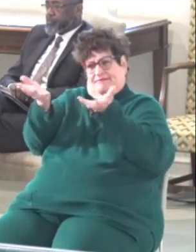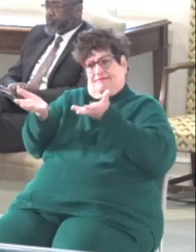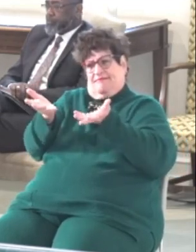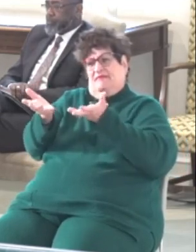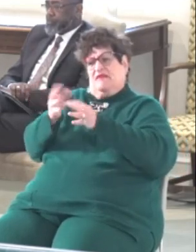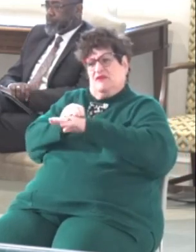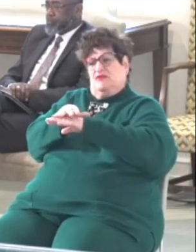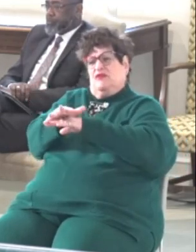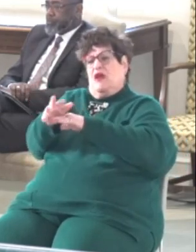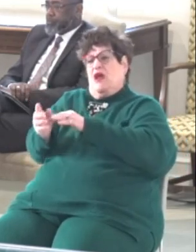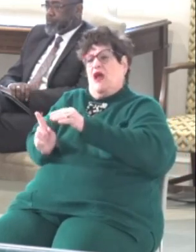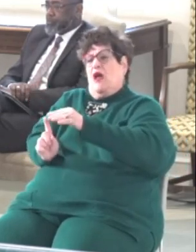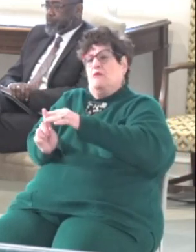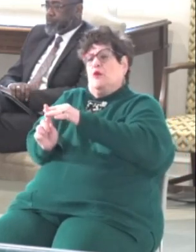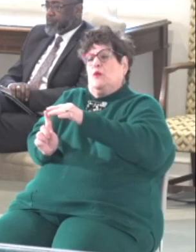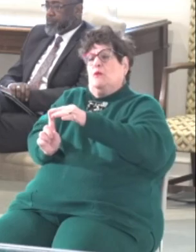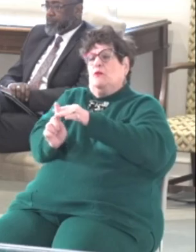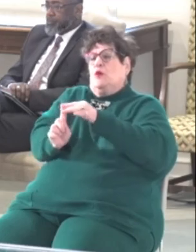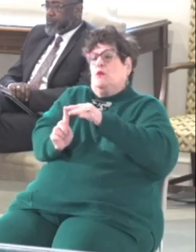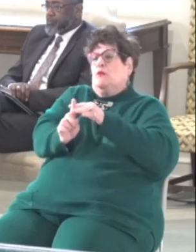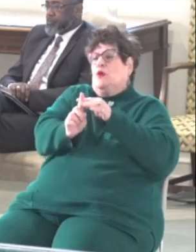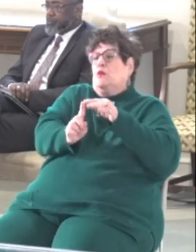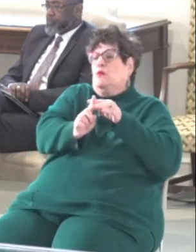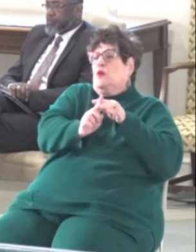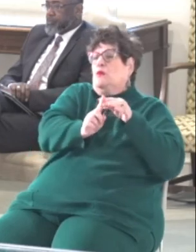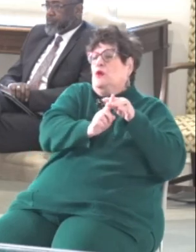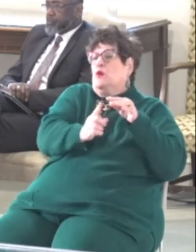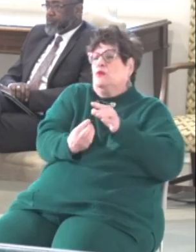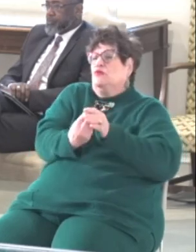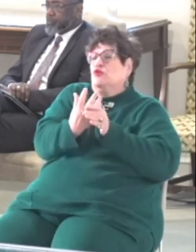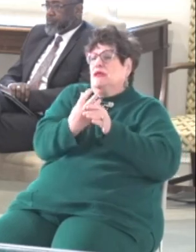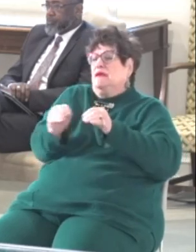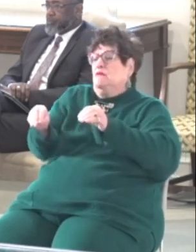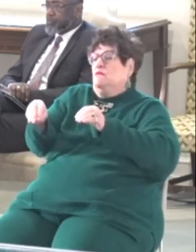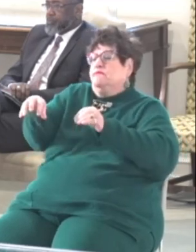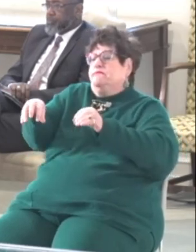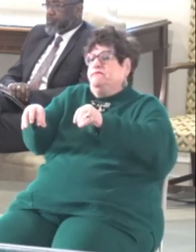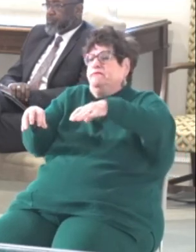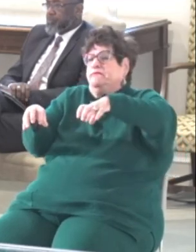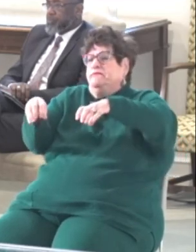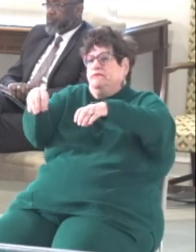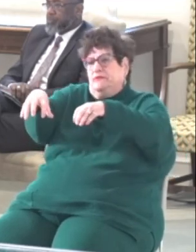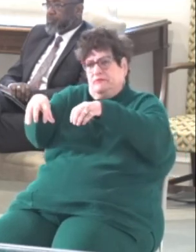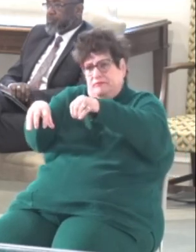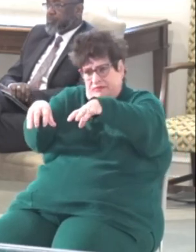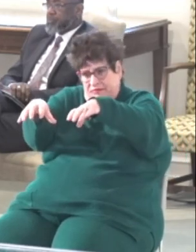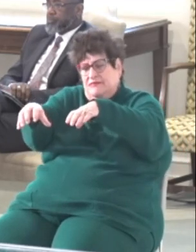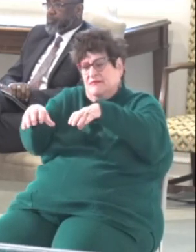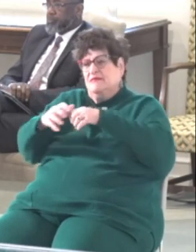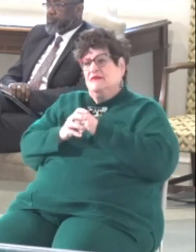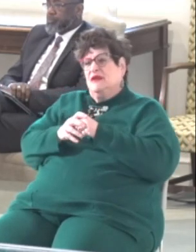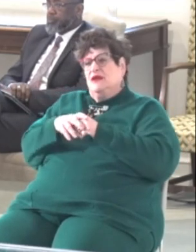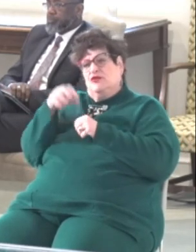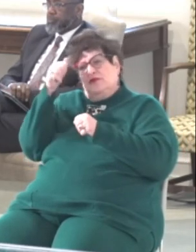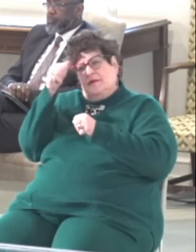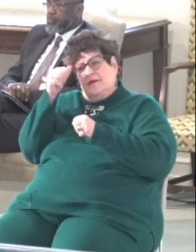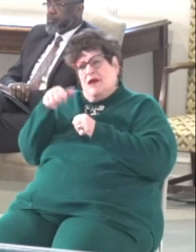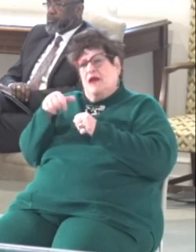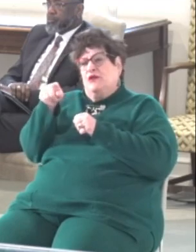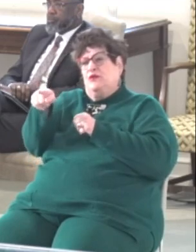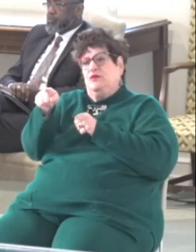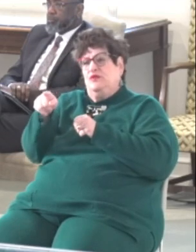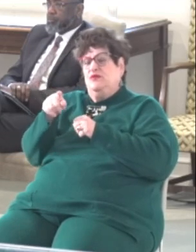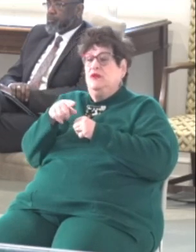when spring comes. As Palmer reminds us, in case we are in doubt, spring will